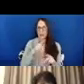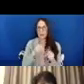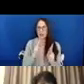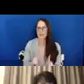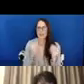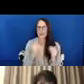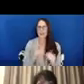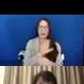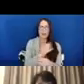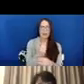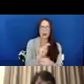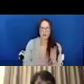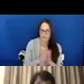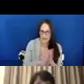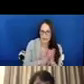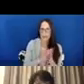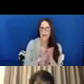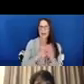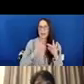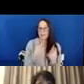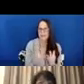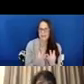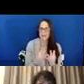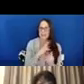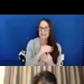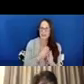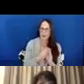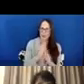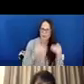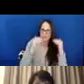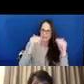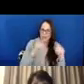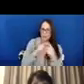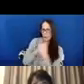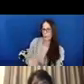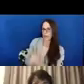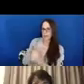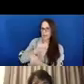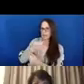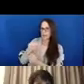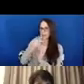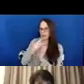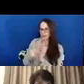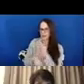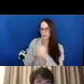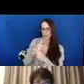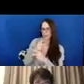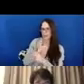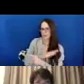their own development of families and careers in order to abide by SSA policy and maintain their benefits.